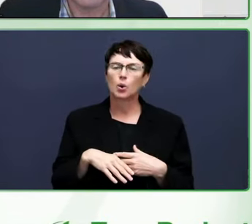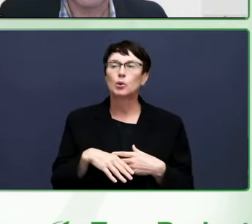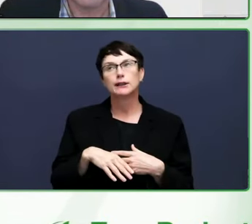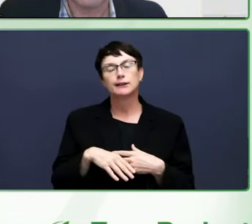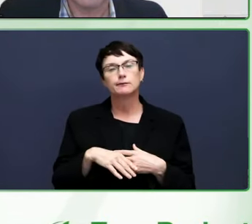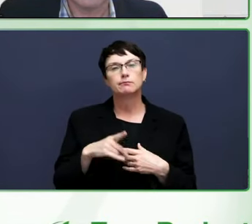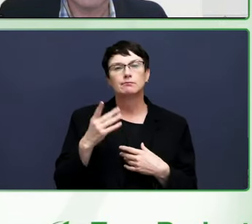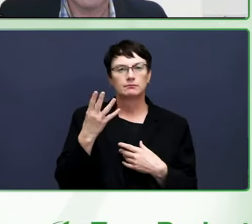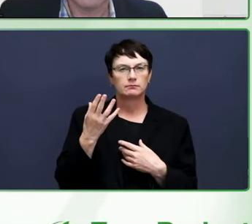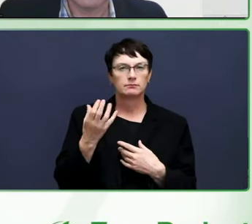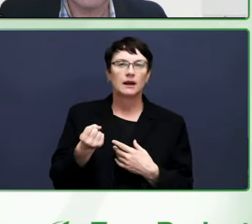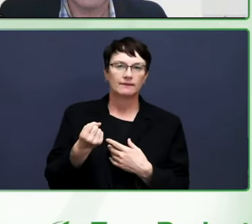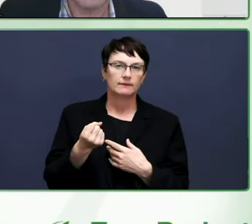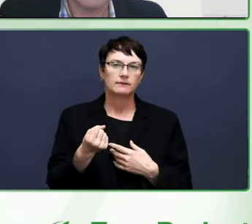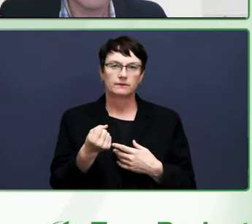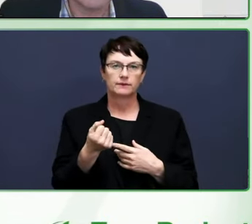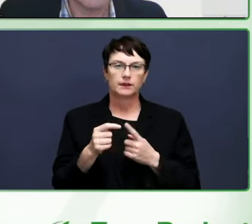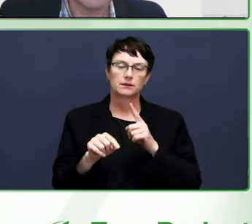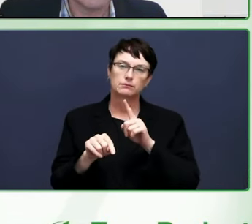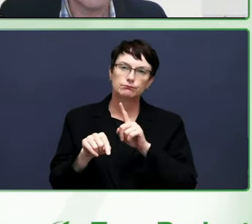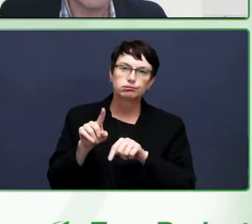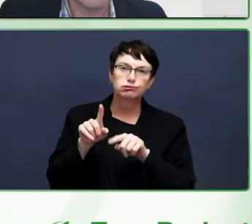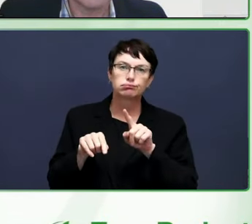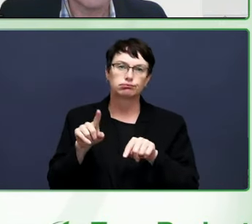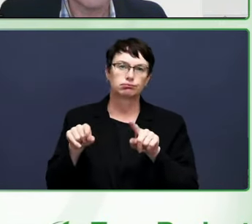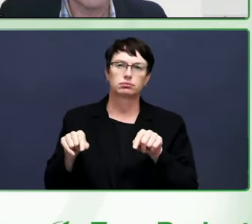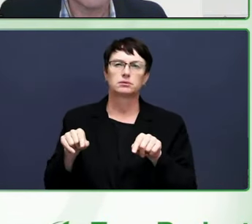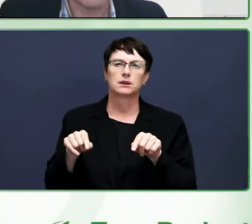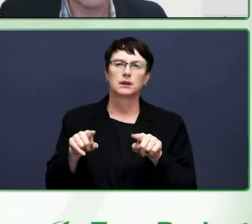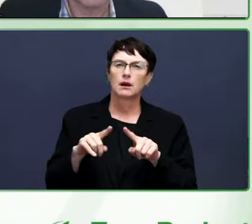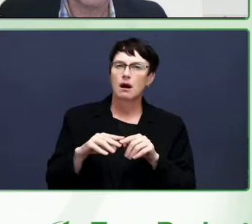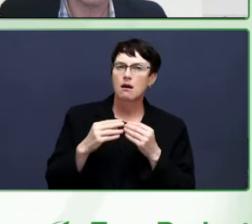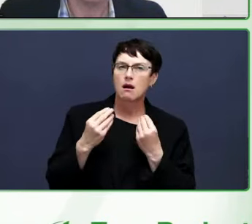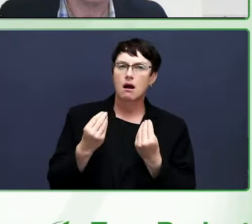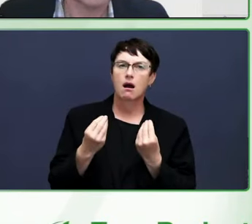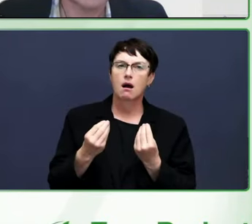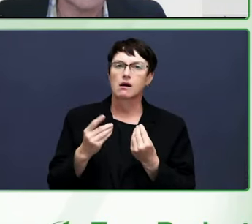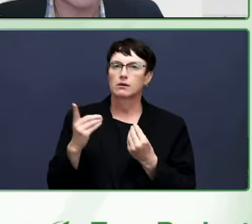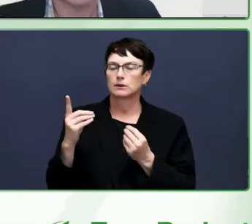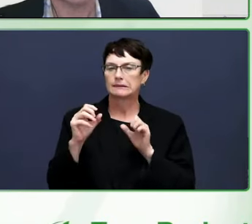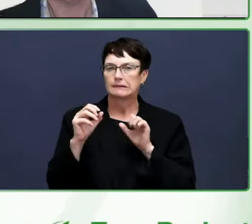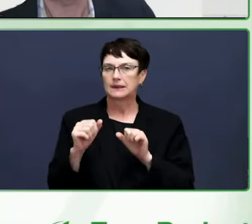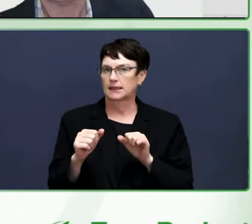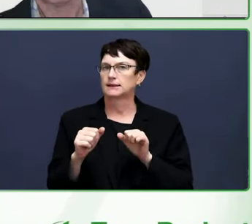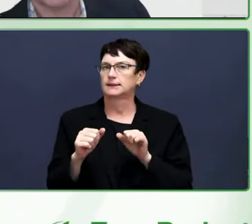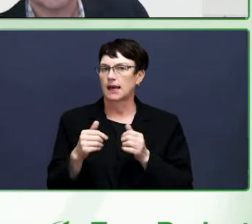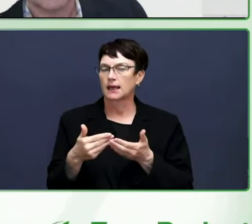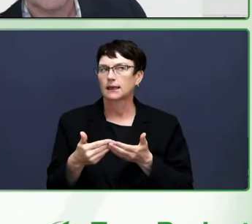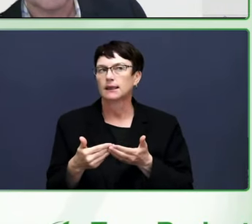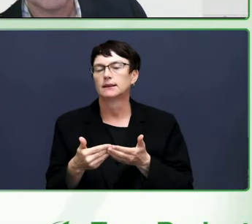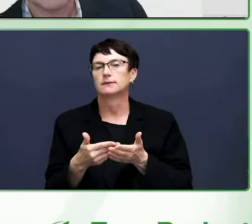of diversity and inclusion within educational institutions?